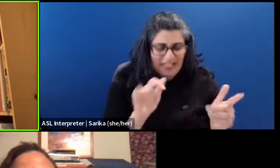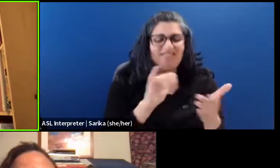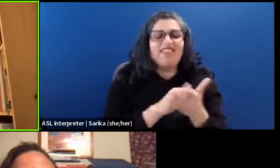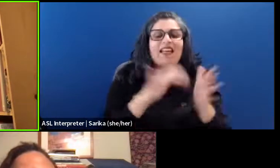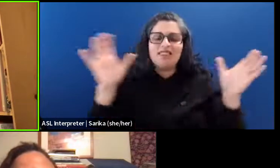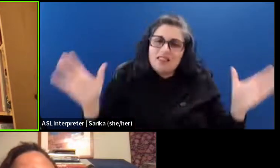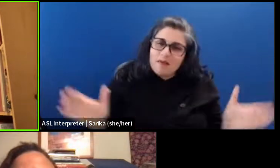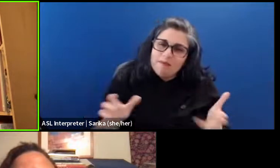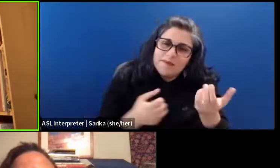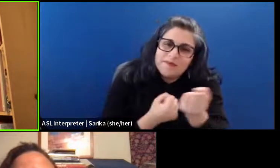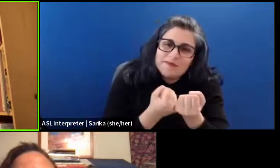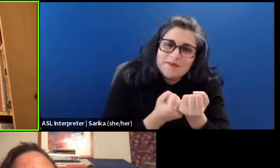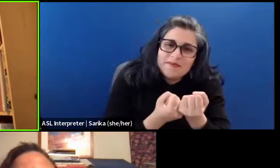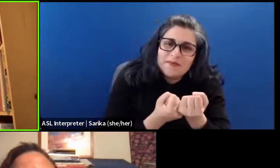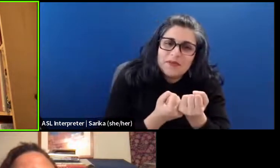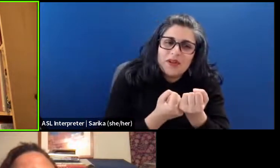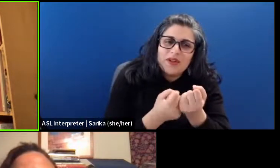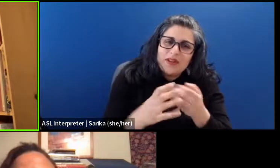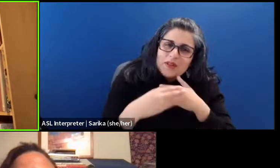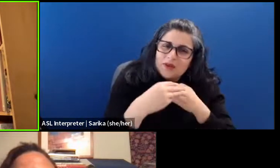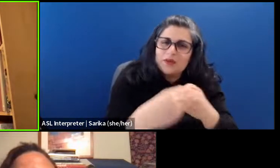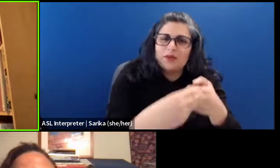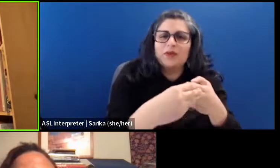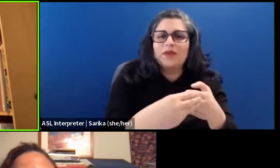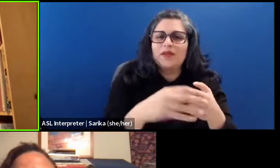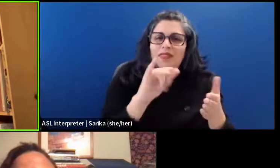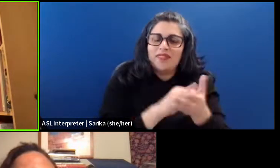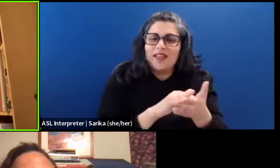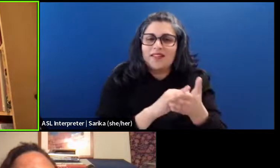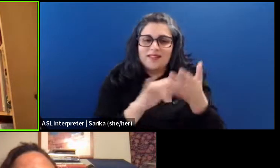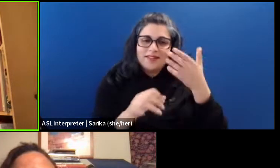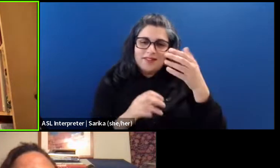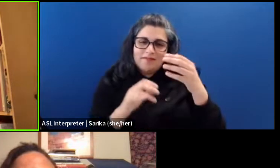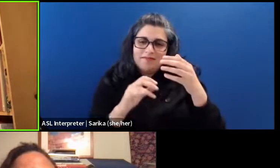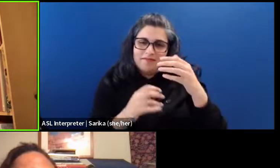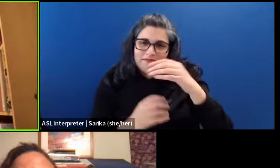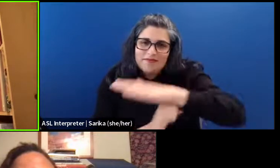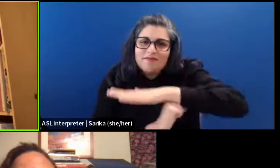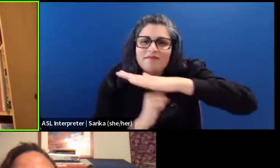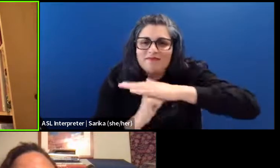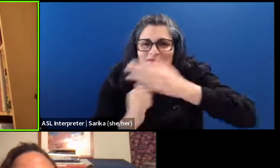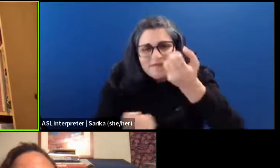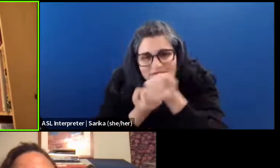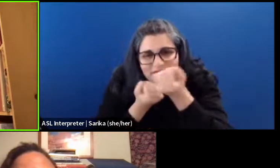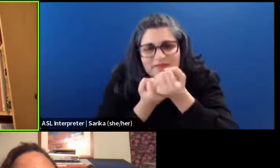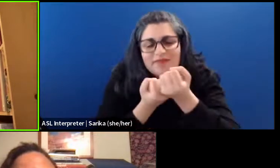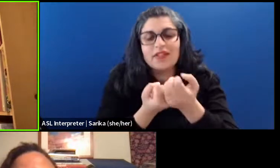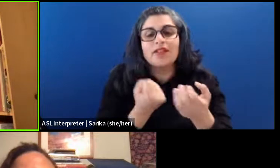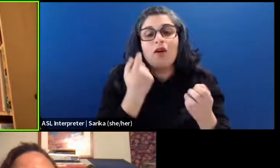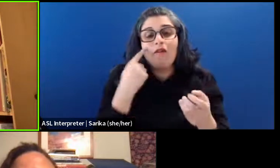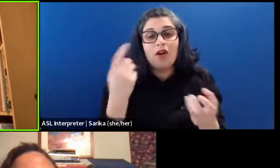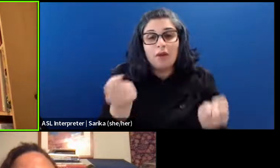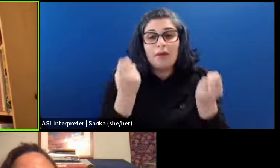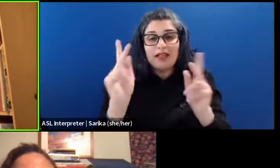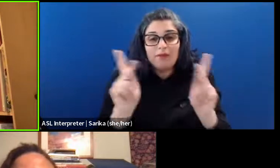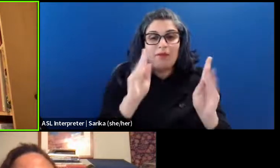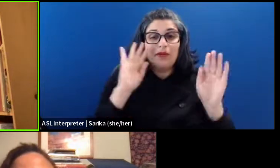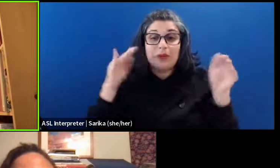and the driving energy. And so it, for many people, it's